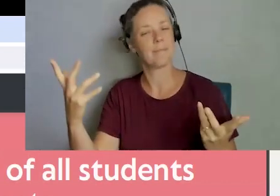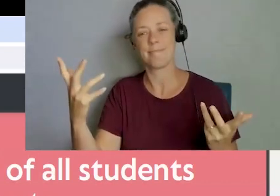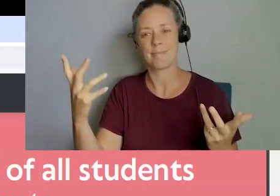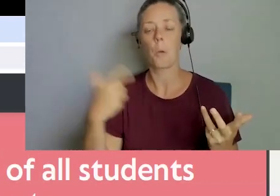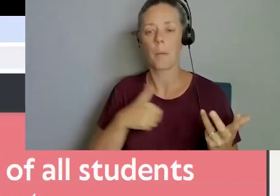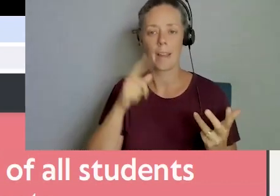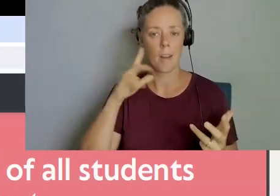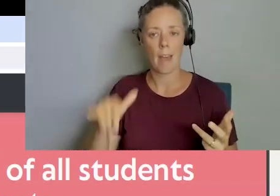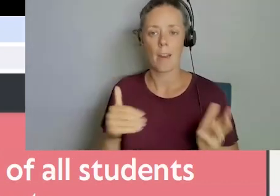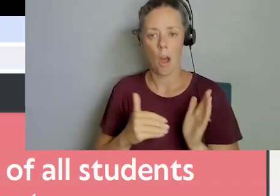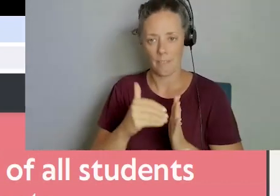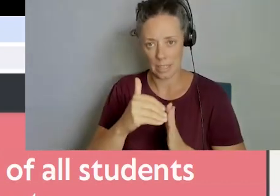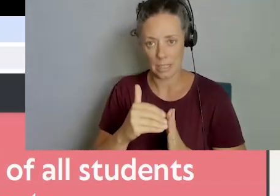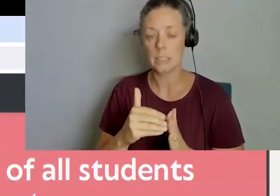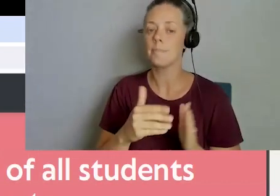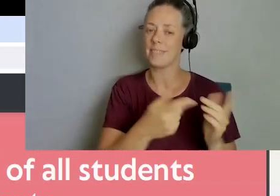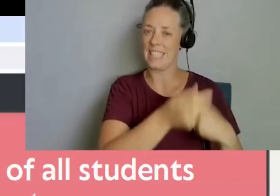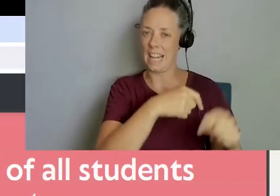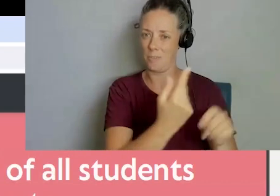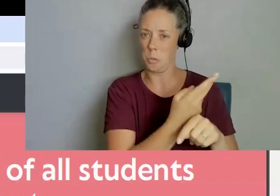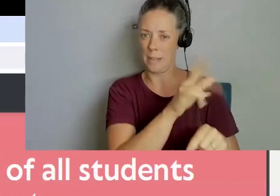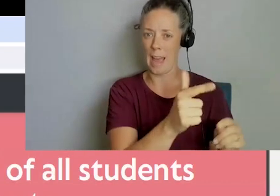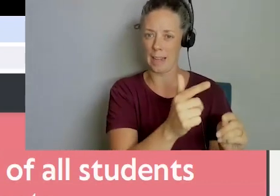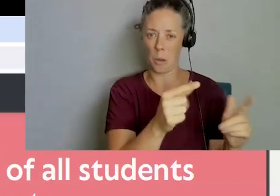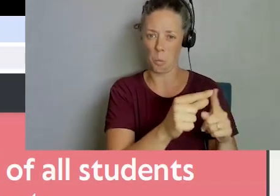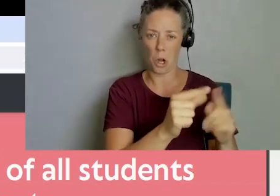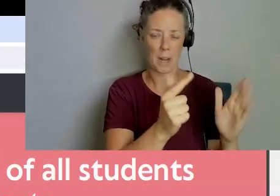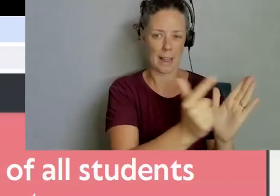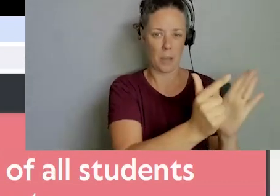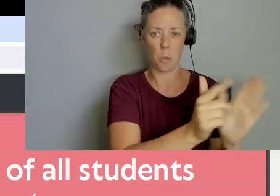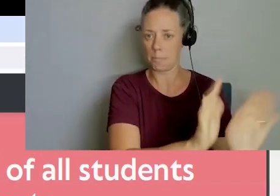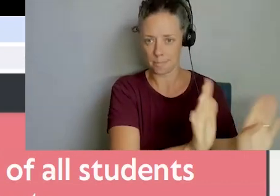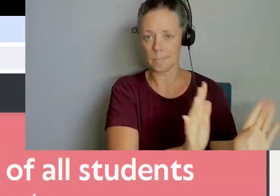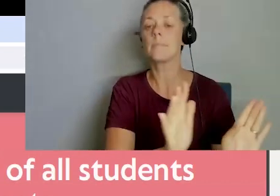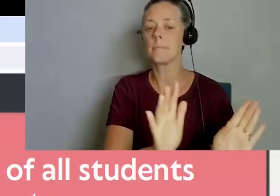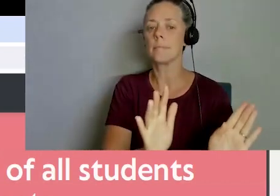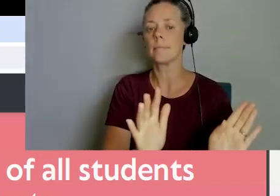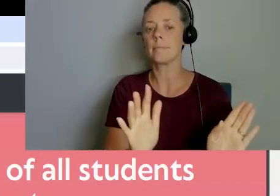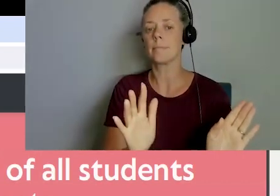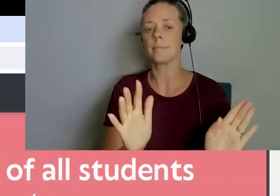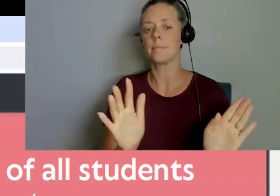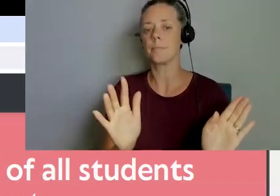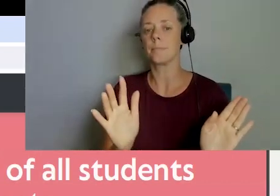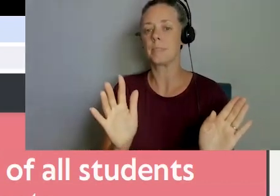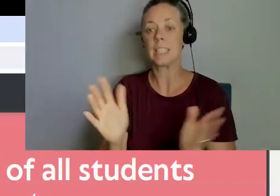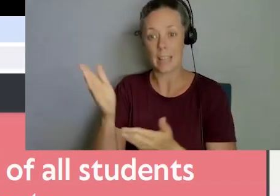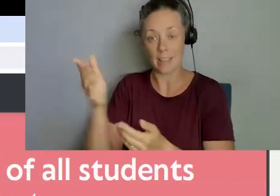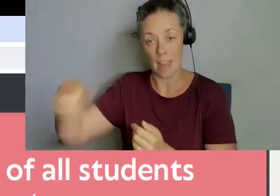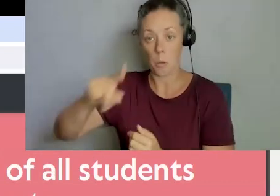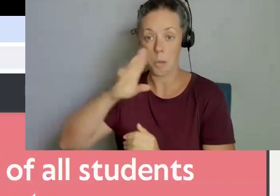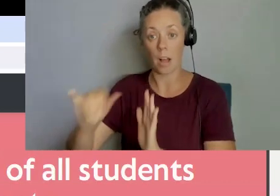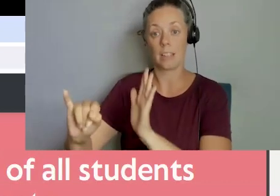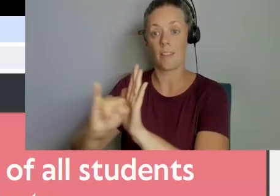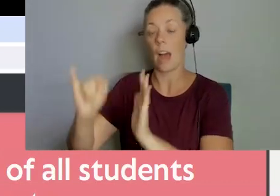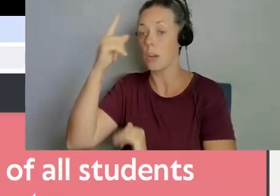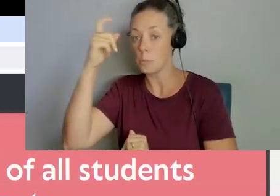Instead of using the word illegal, why don't we use the word dreamers, right? And the students identify themselves as dreamers. They don't want to be